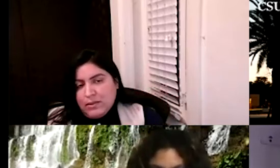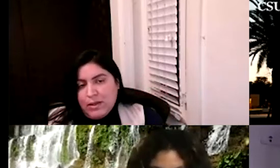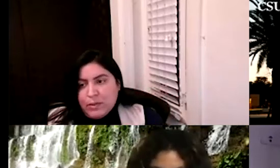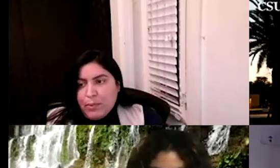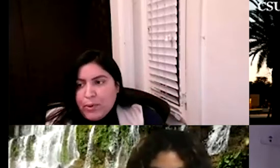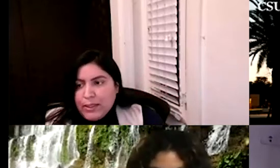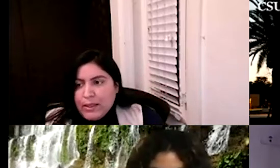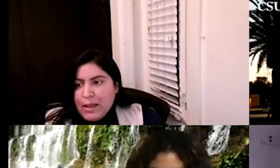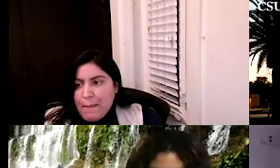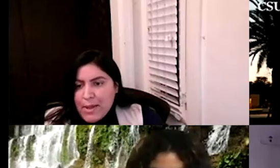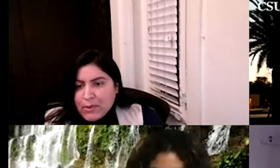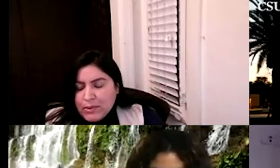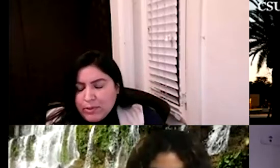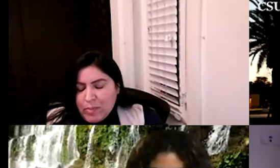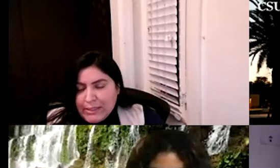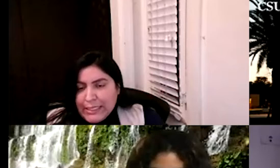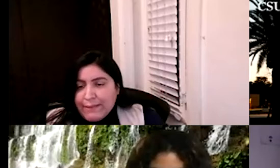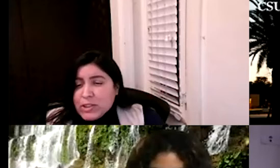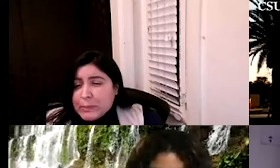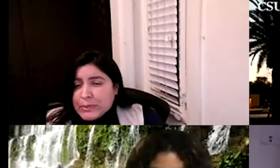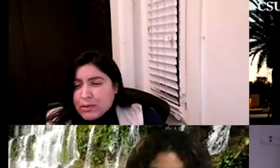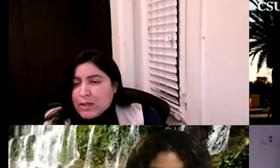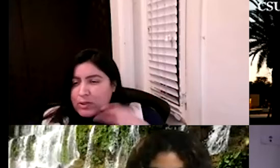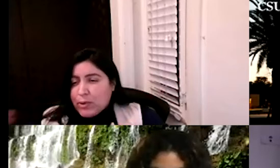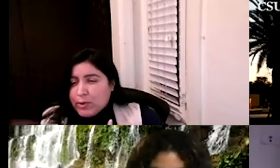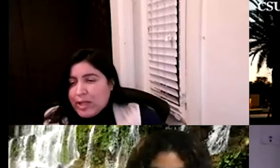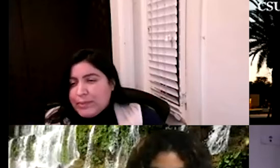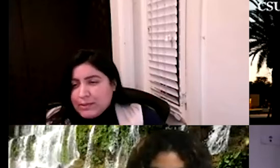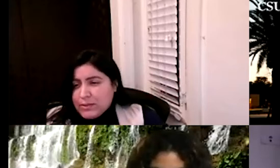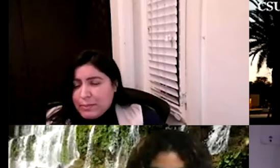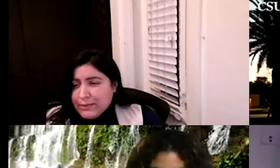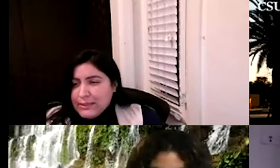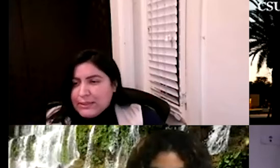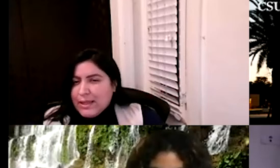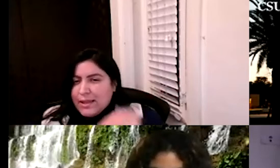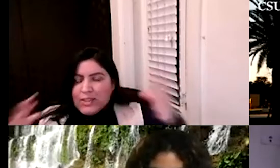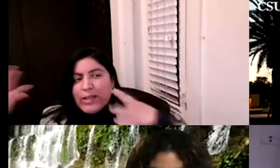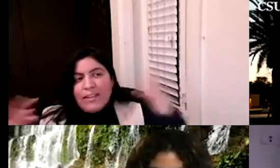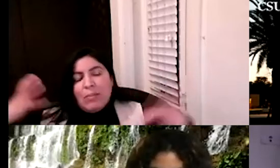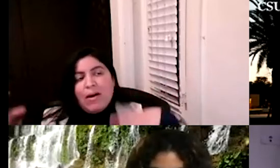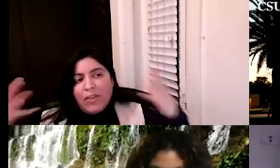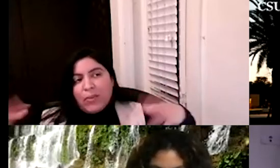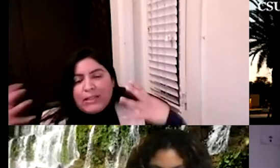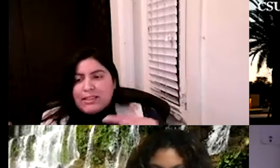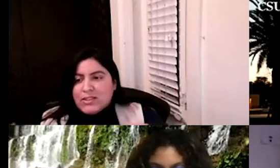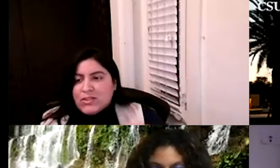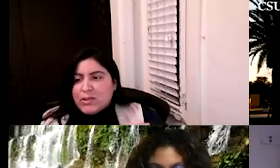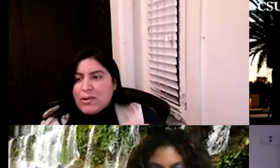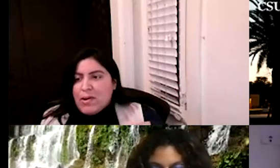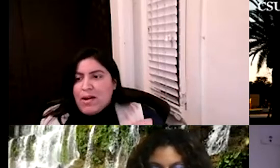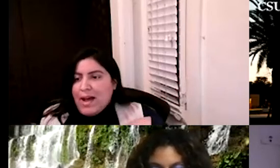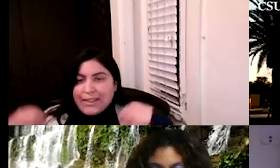years, I've supported medical and legal humanitarian trips across the border to help thousands of migrants. And so when I think about all the work that I